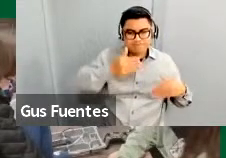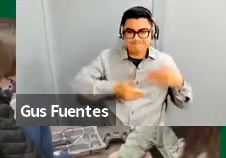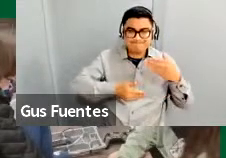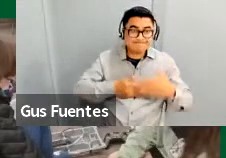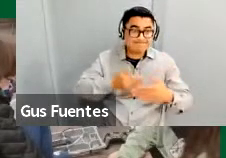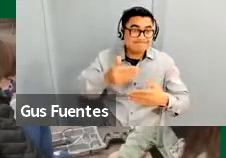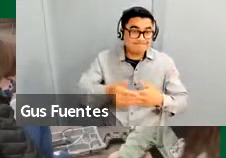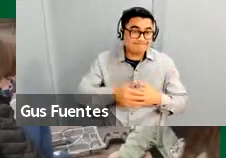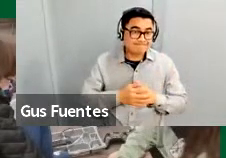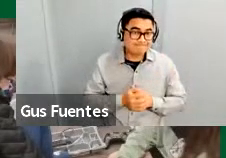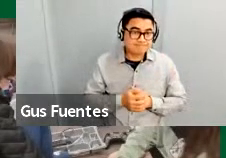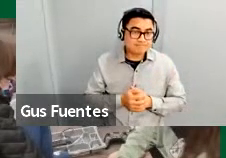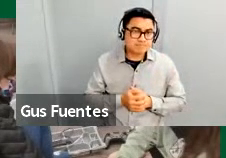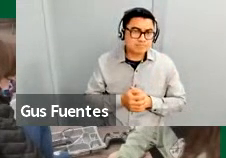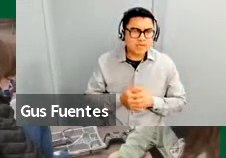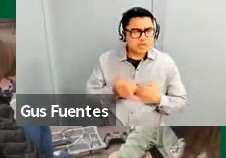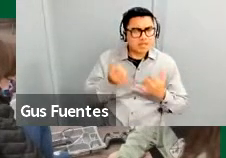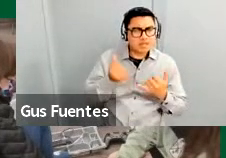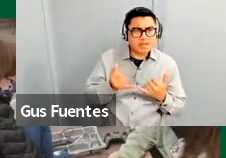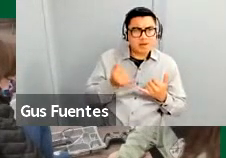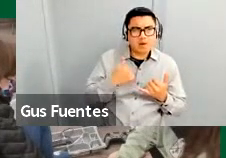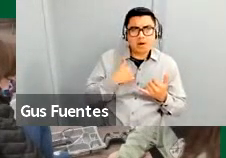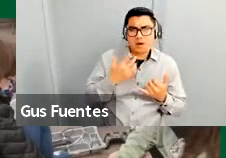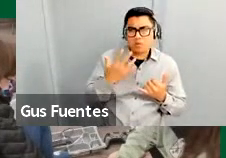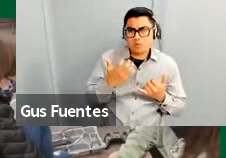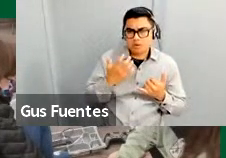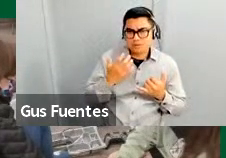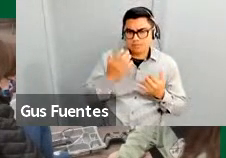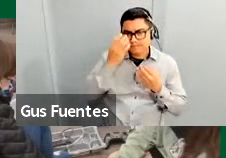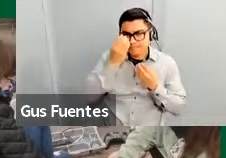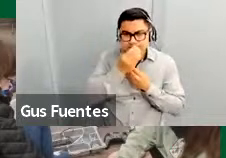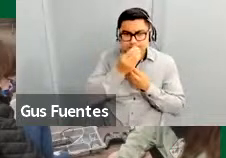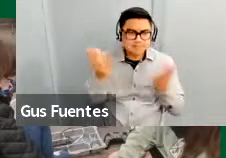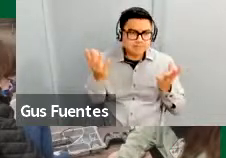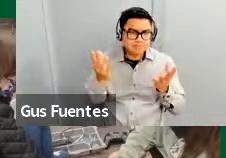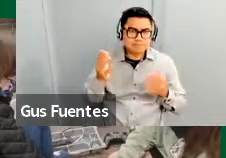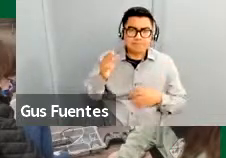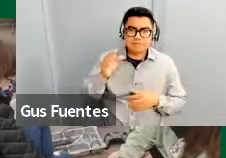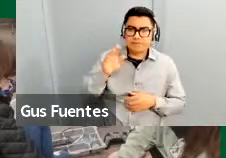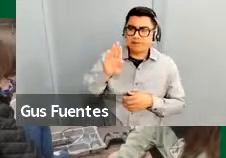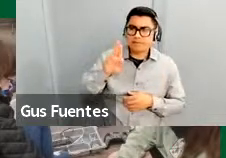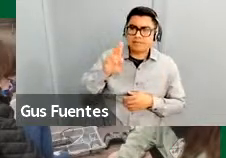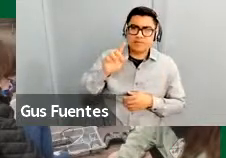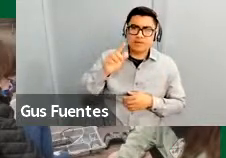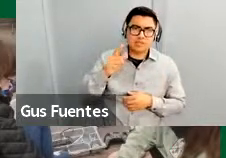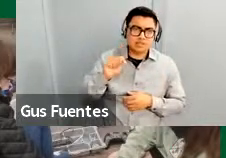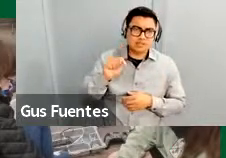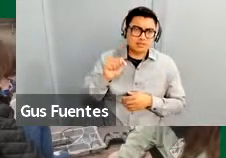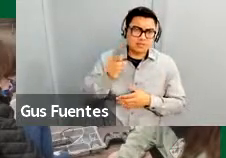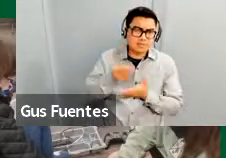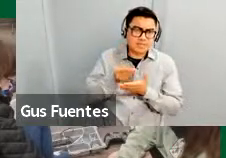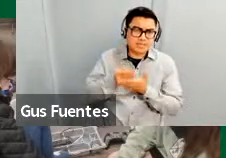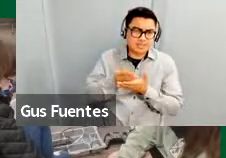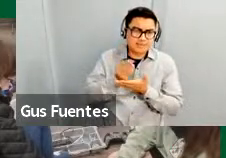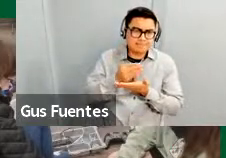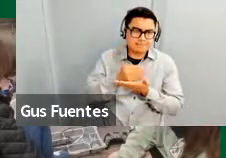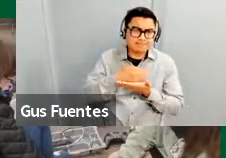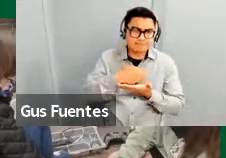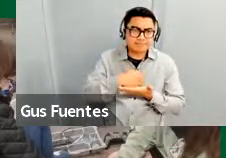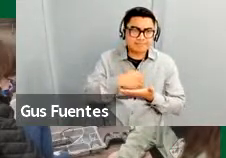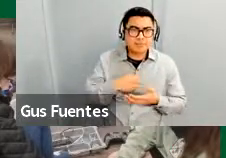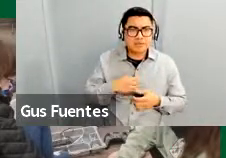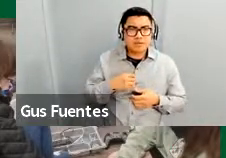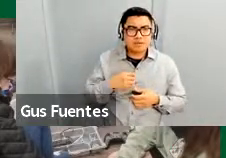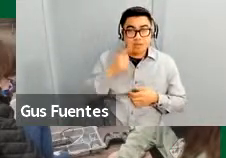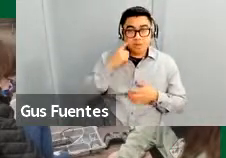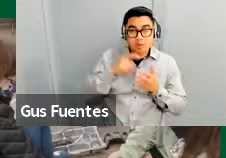I wanted to spend just a minute talking about the budget because it's very relevant. And there again, up in the right corner, you can